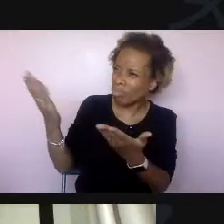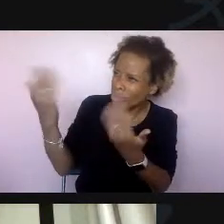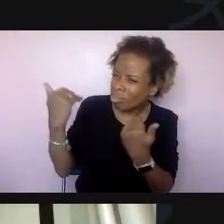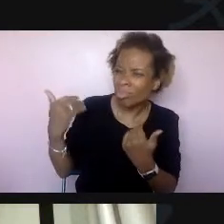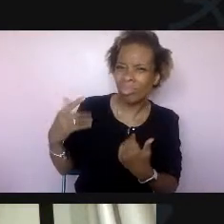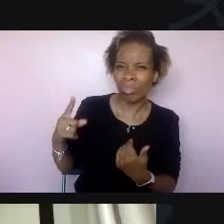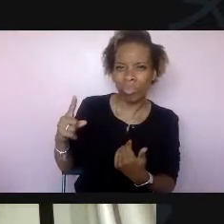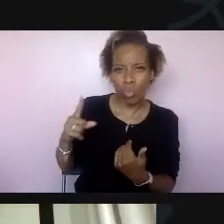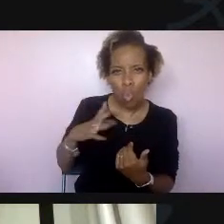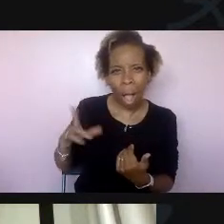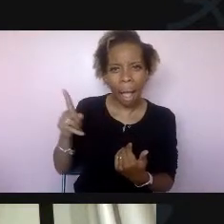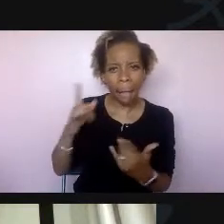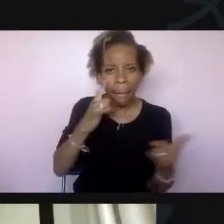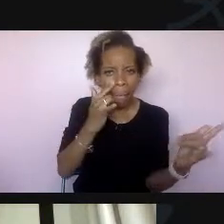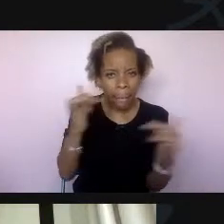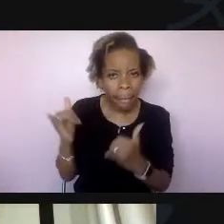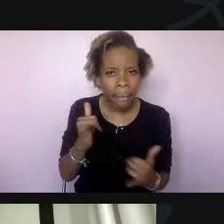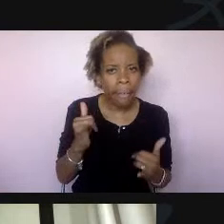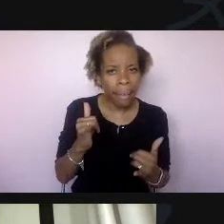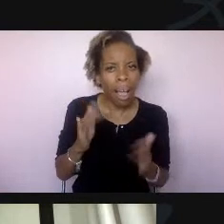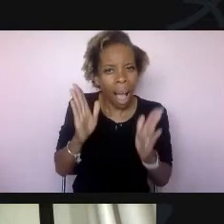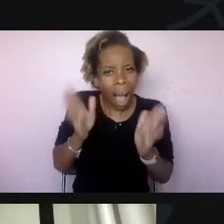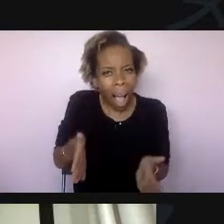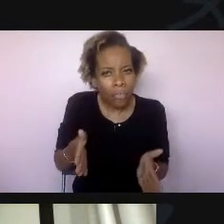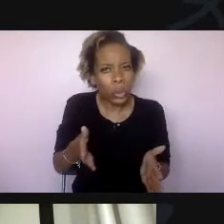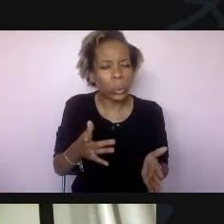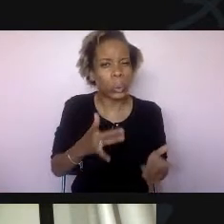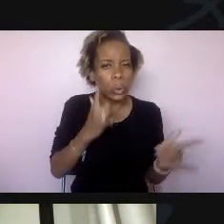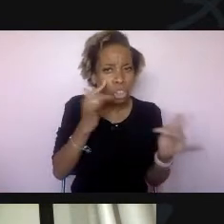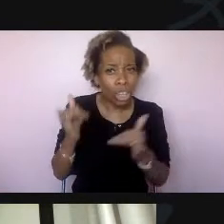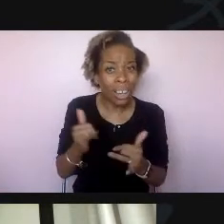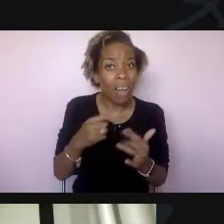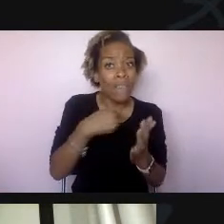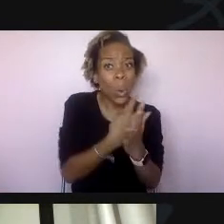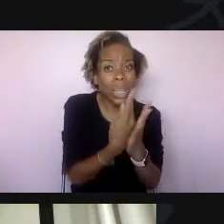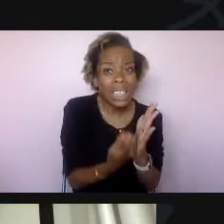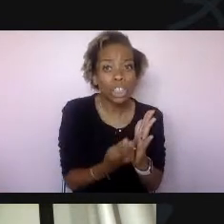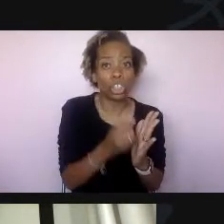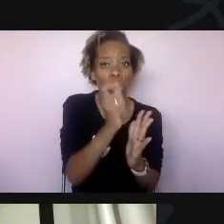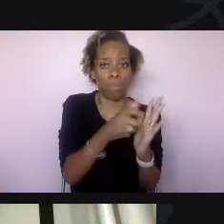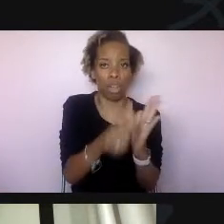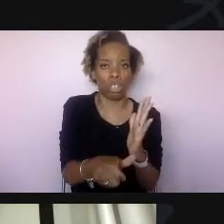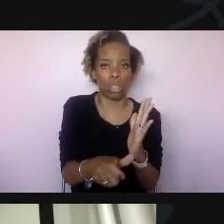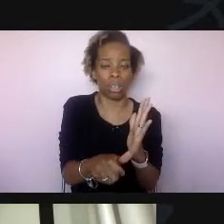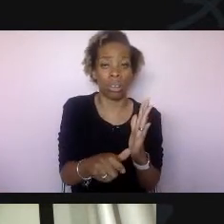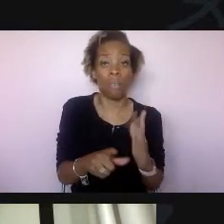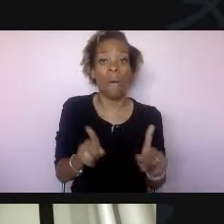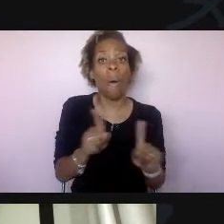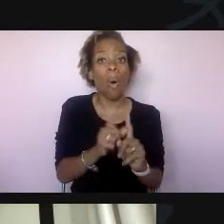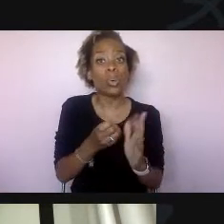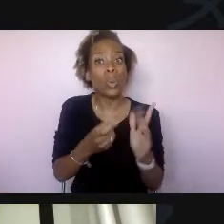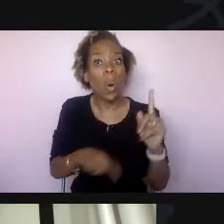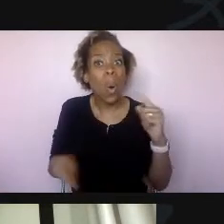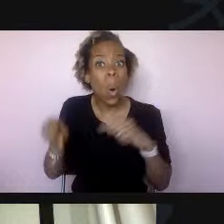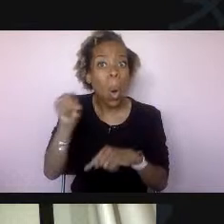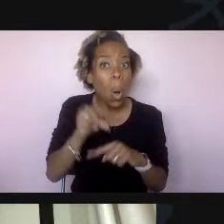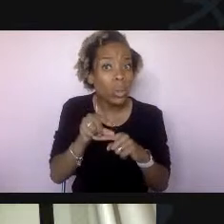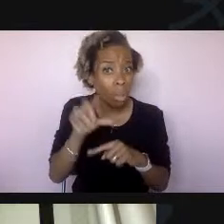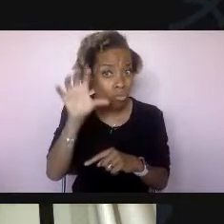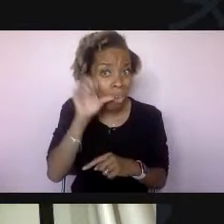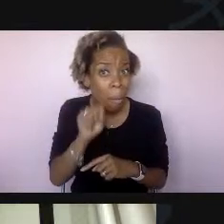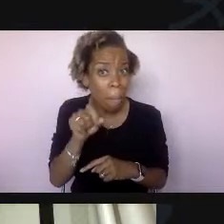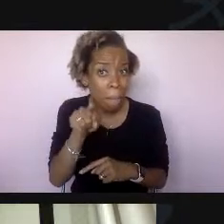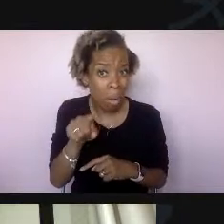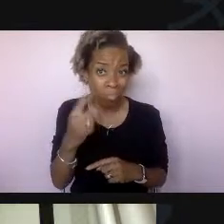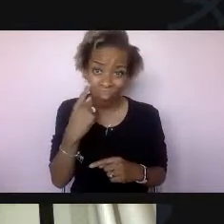individual staff, because it's not going to be the same. It's not going to be experienced in the same way across the piece. And then you've got added on top of that, you've got, as has been highlighted by